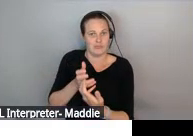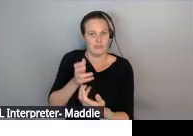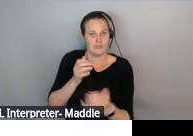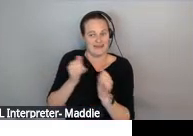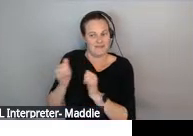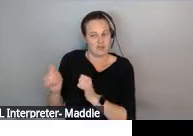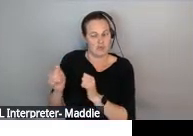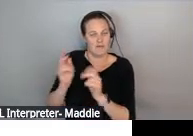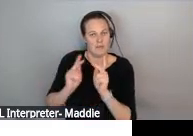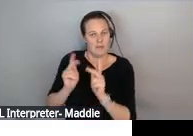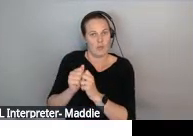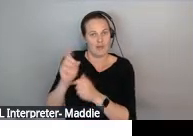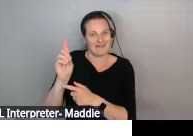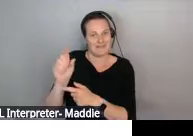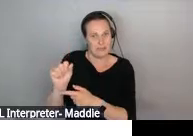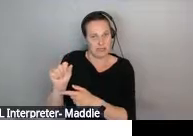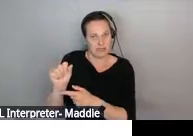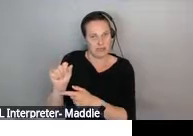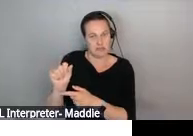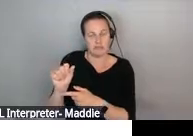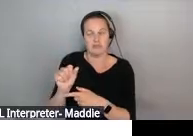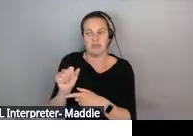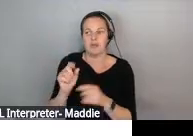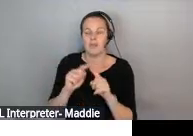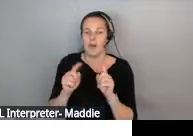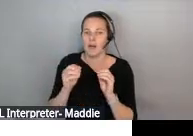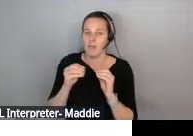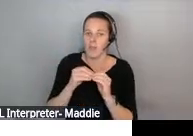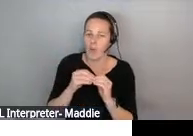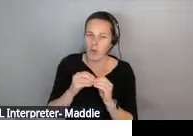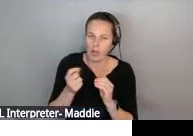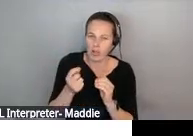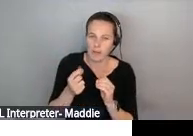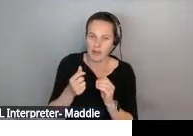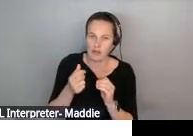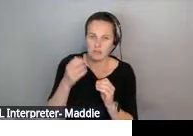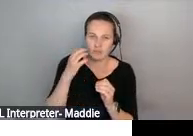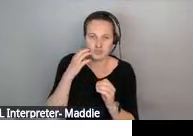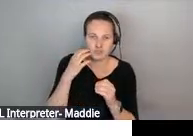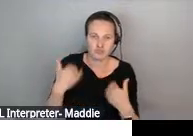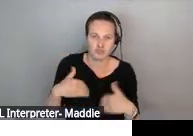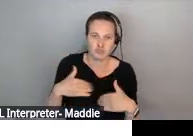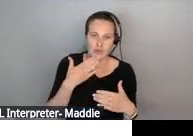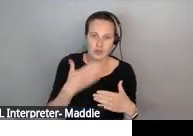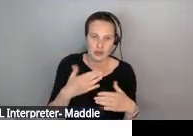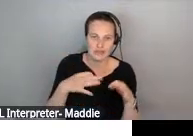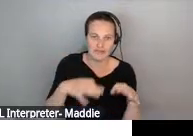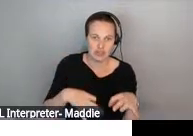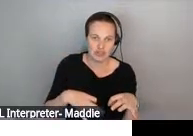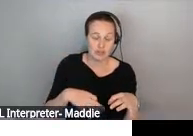disabilities. But a more involved, a more robust definition is accessibility.